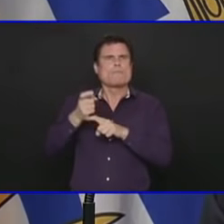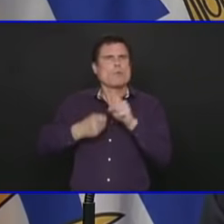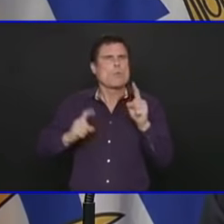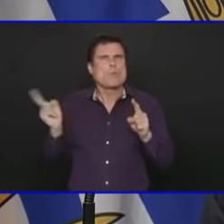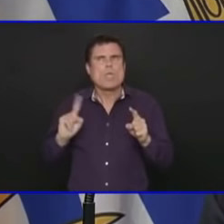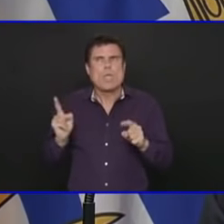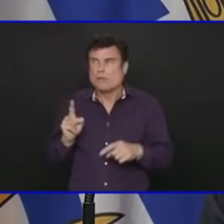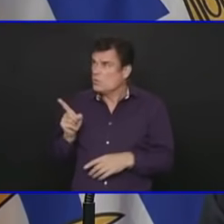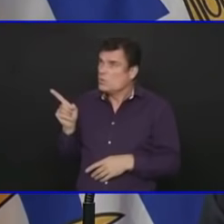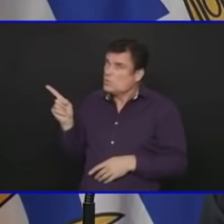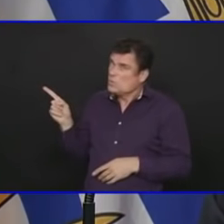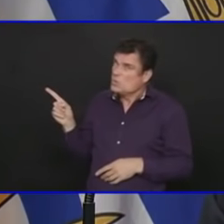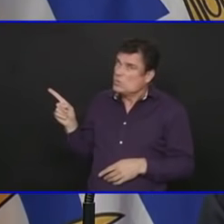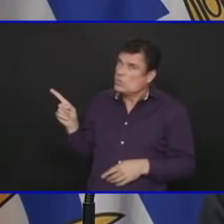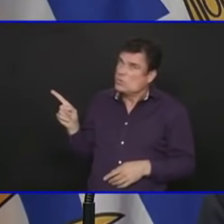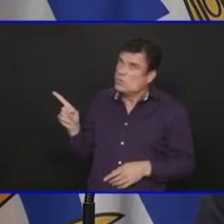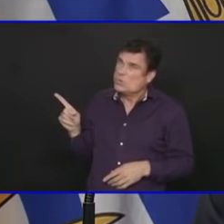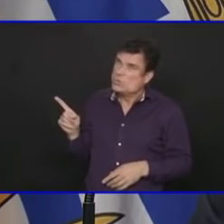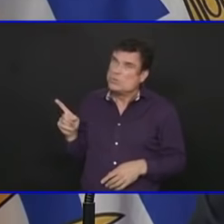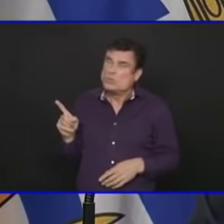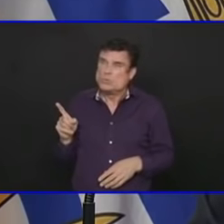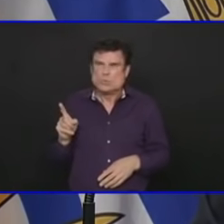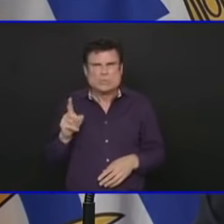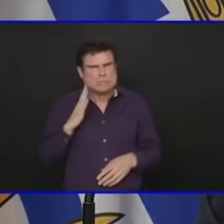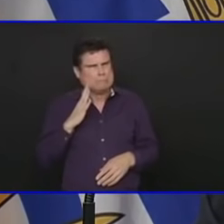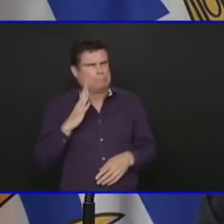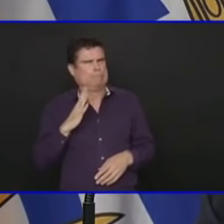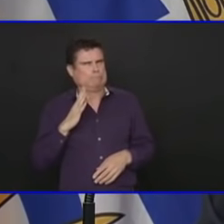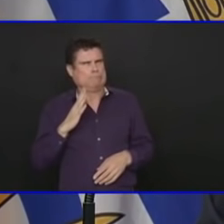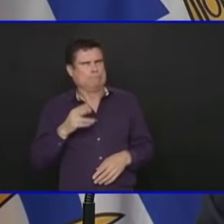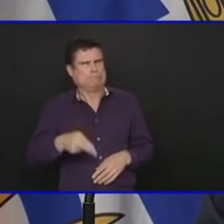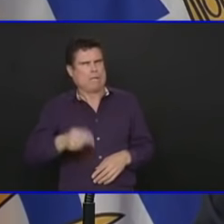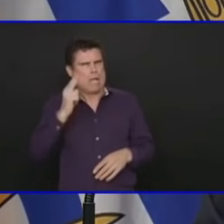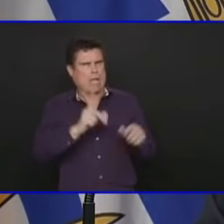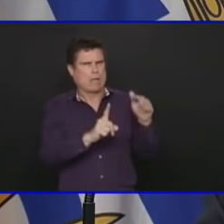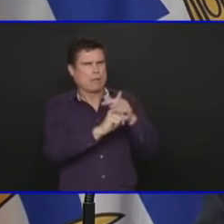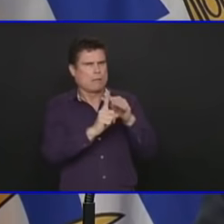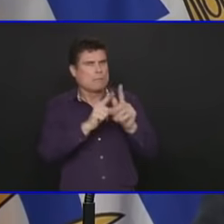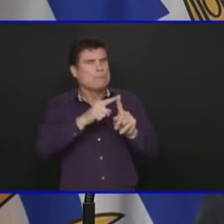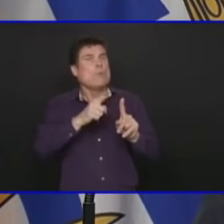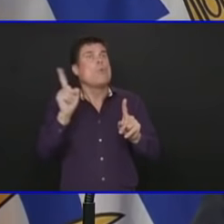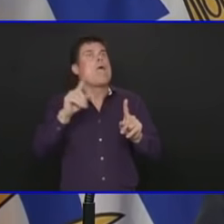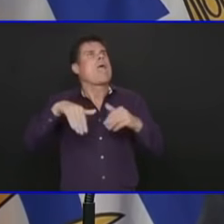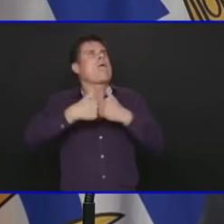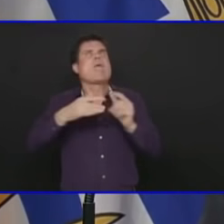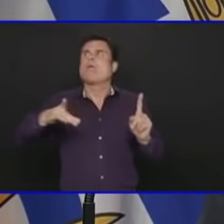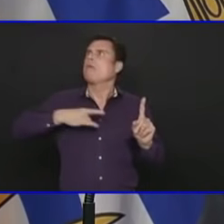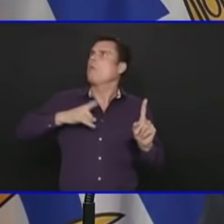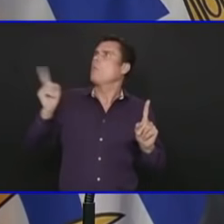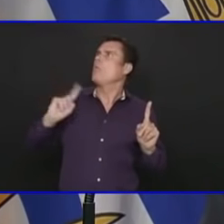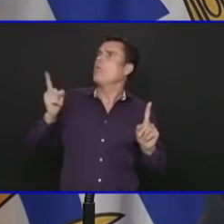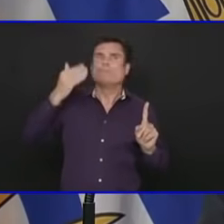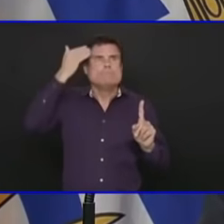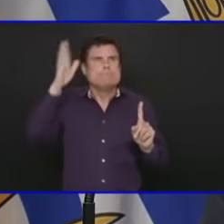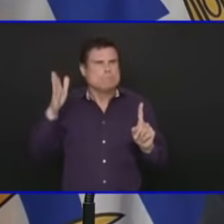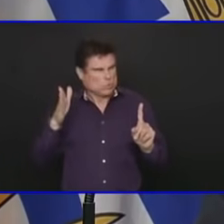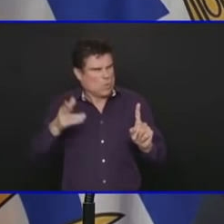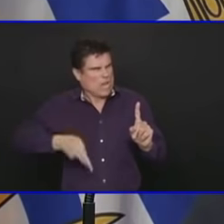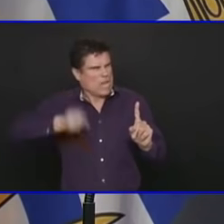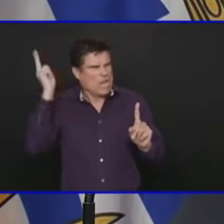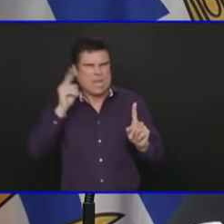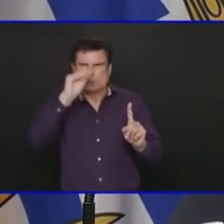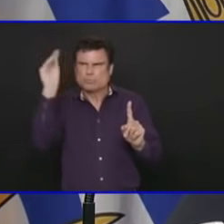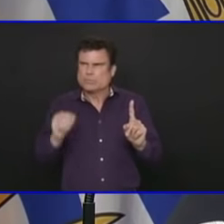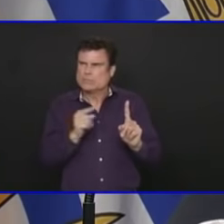exact transmission route? Yeah, that's a really important thing that we're watching. So you'll notice that the majority of